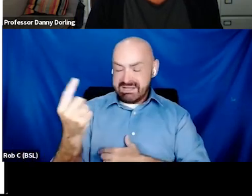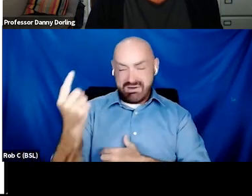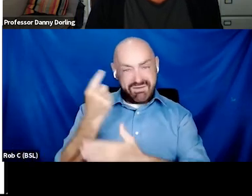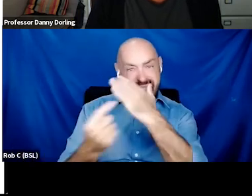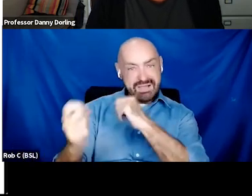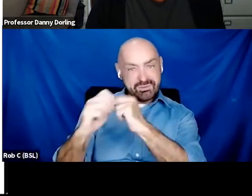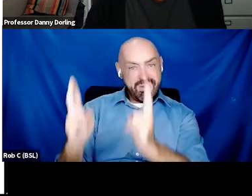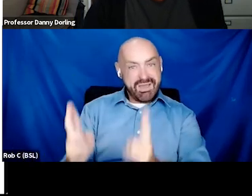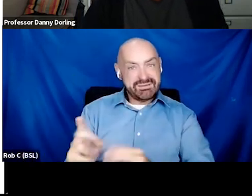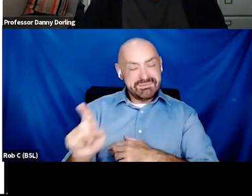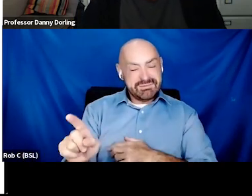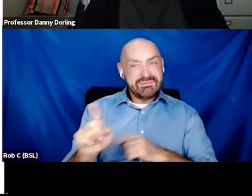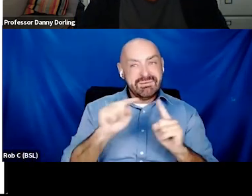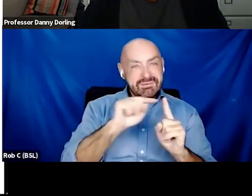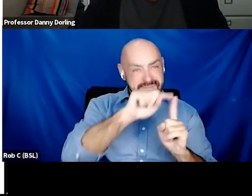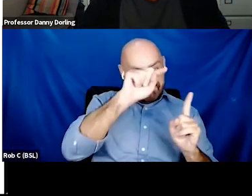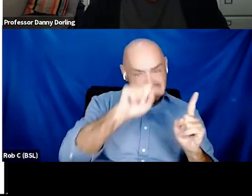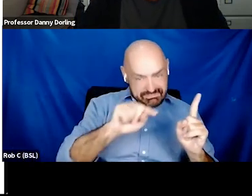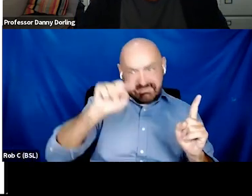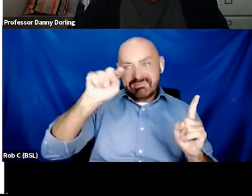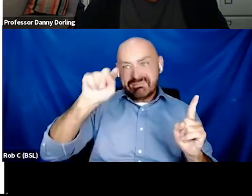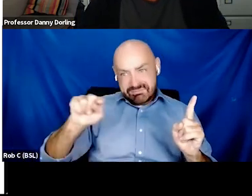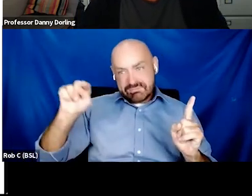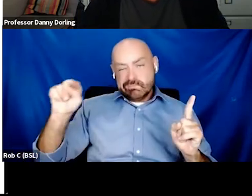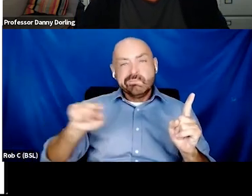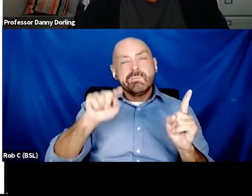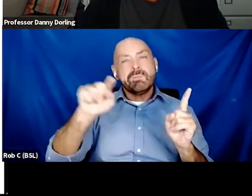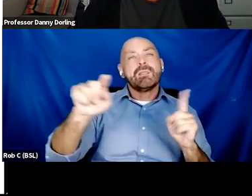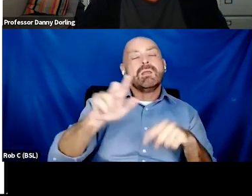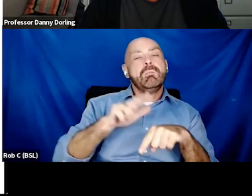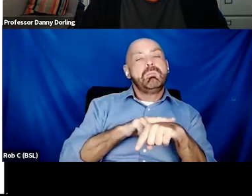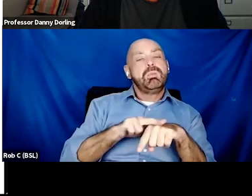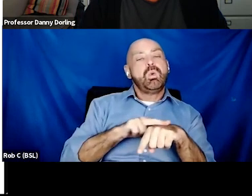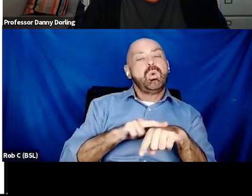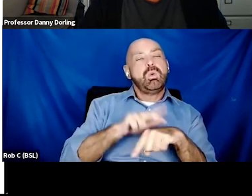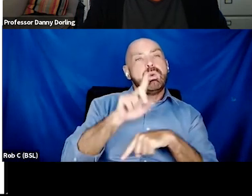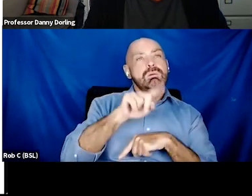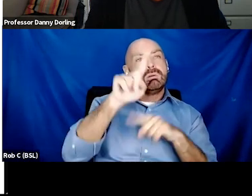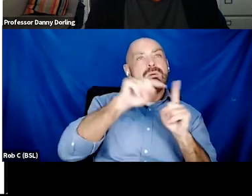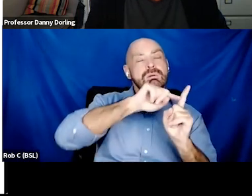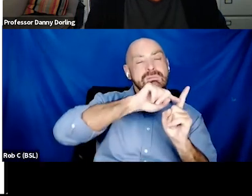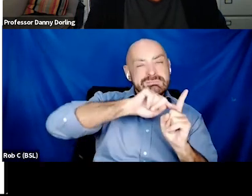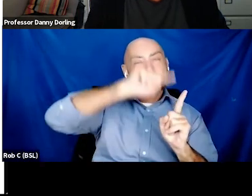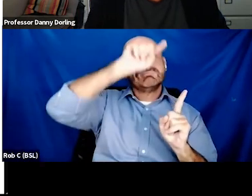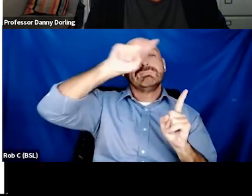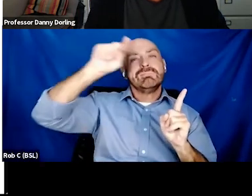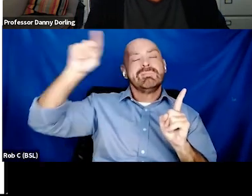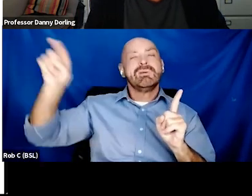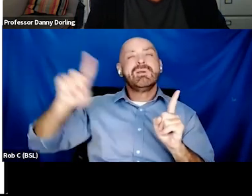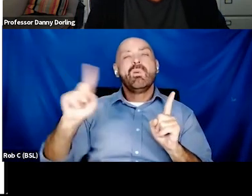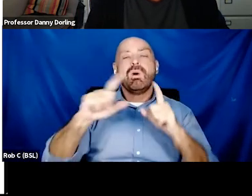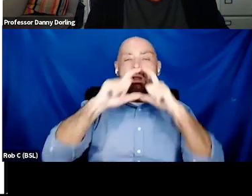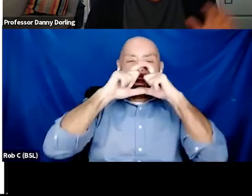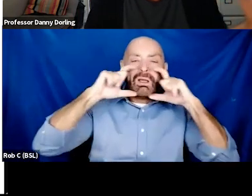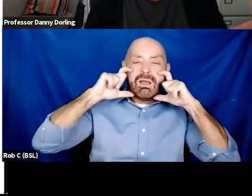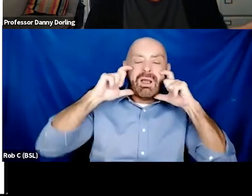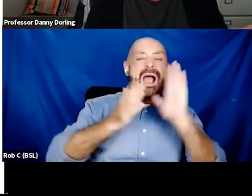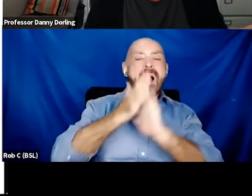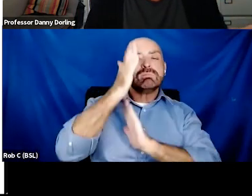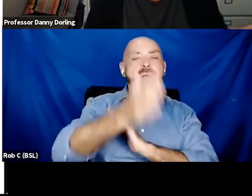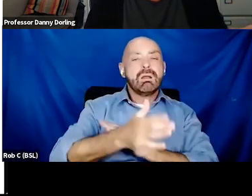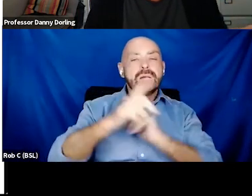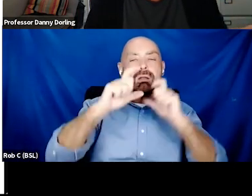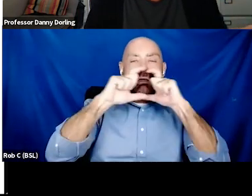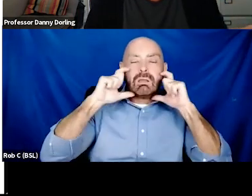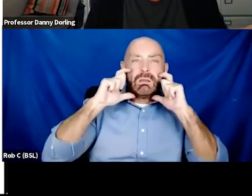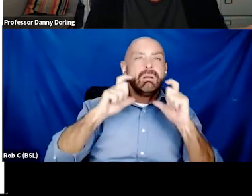surveys. The blue line is what proportion of people used a face covering when outside. Went from